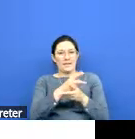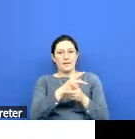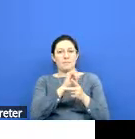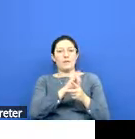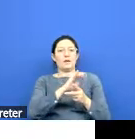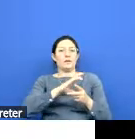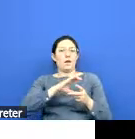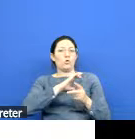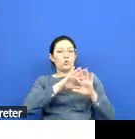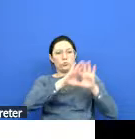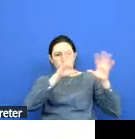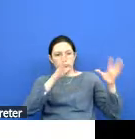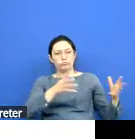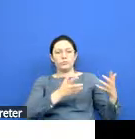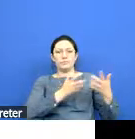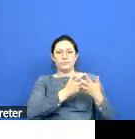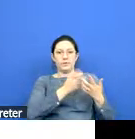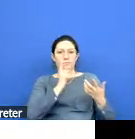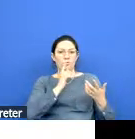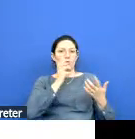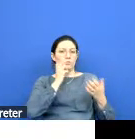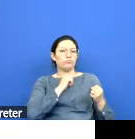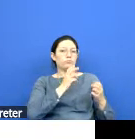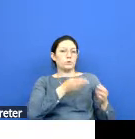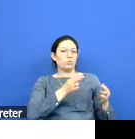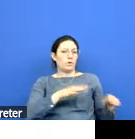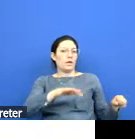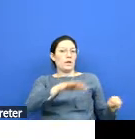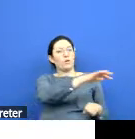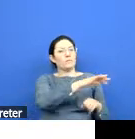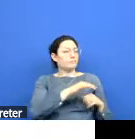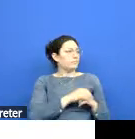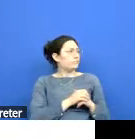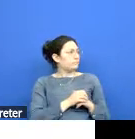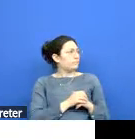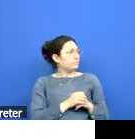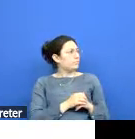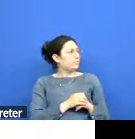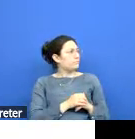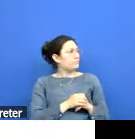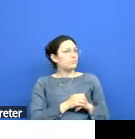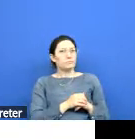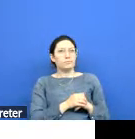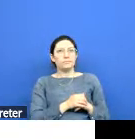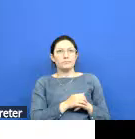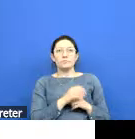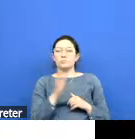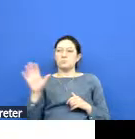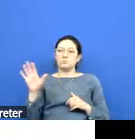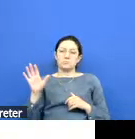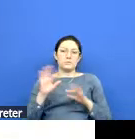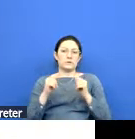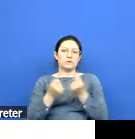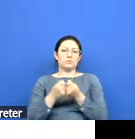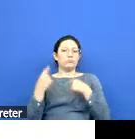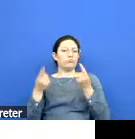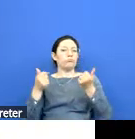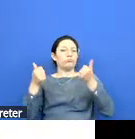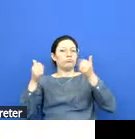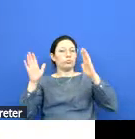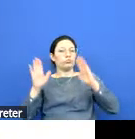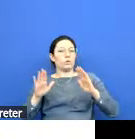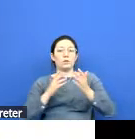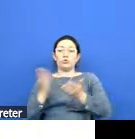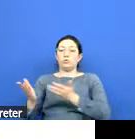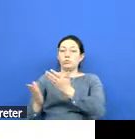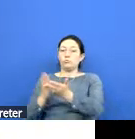character with the historic nature of the district. So, and Frank and his team have been very good about suggestions made